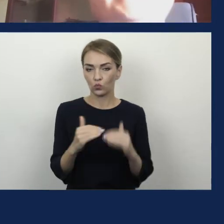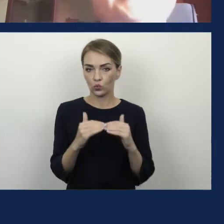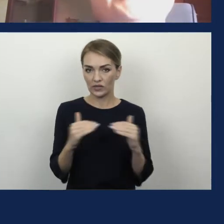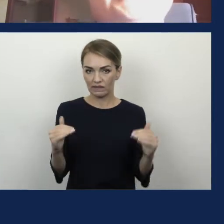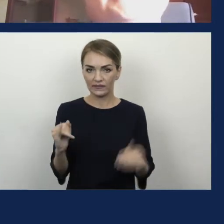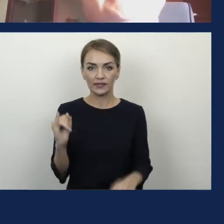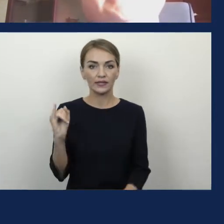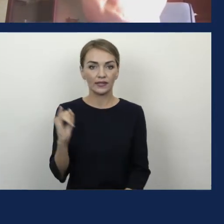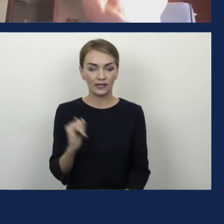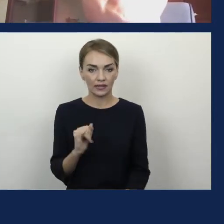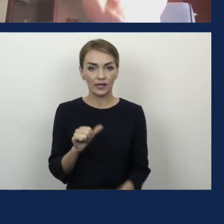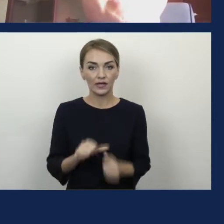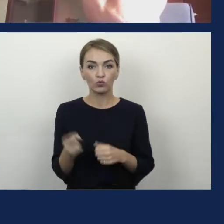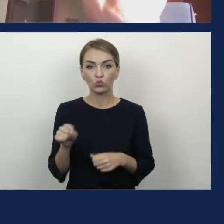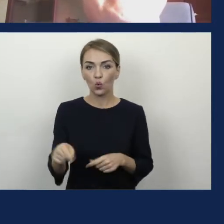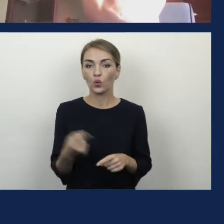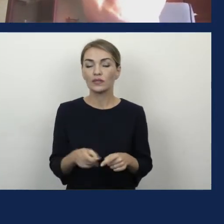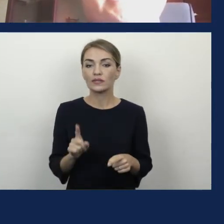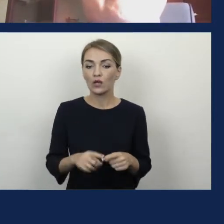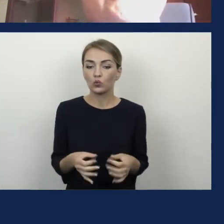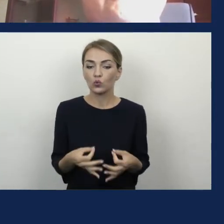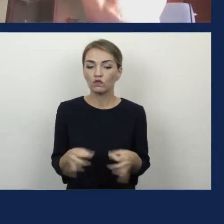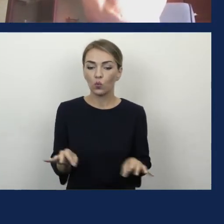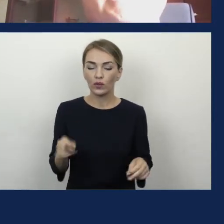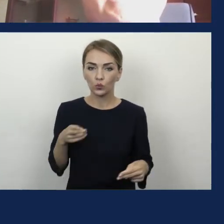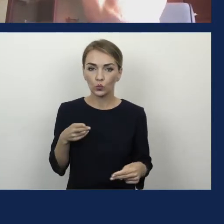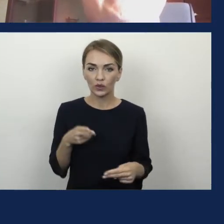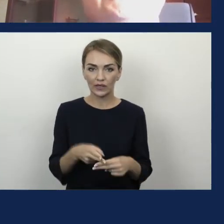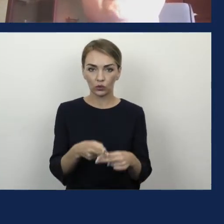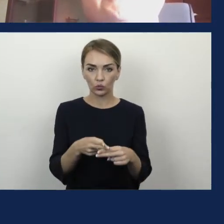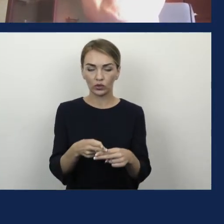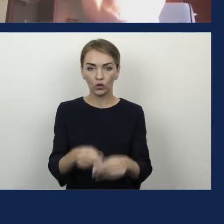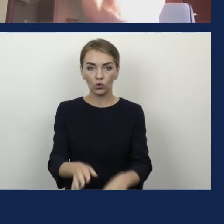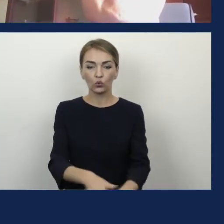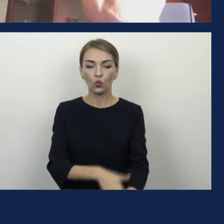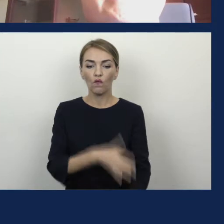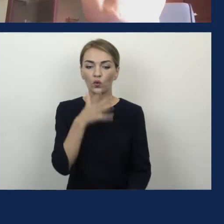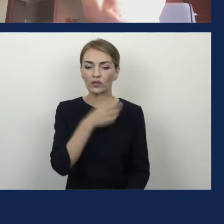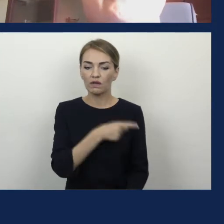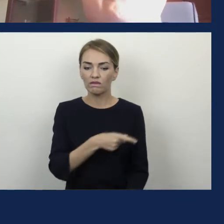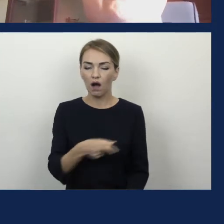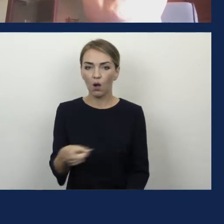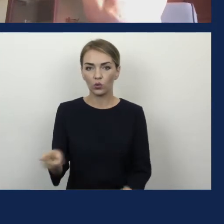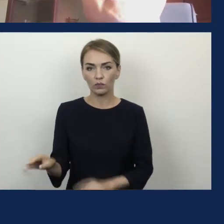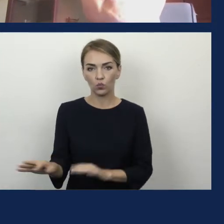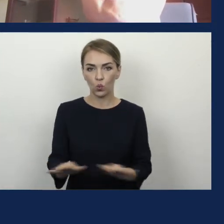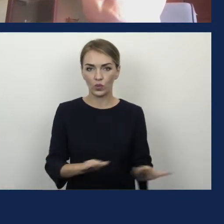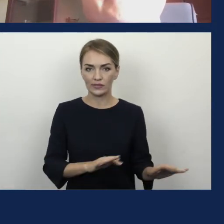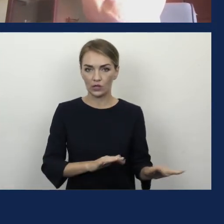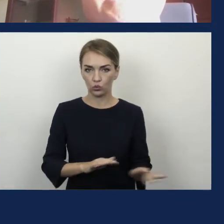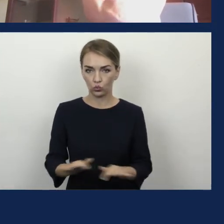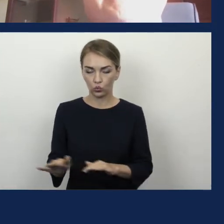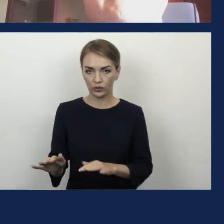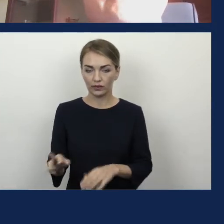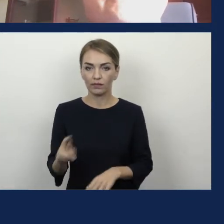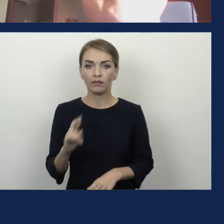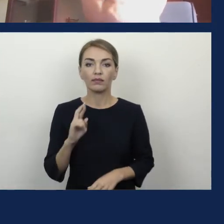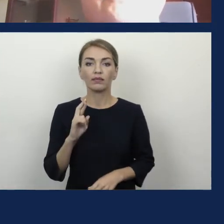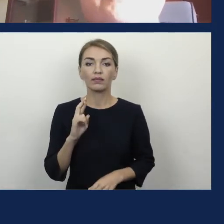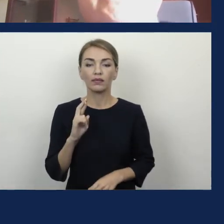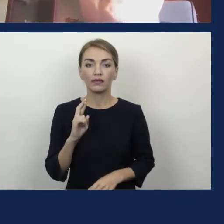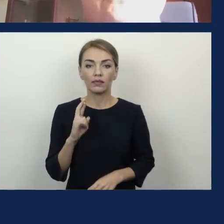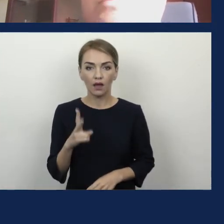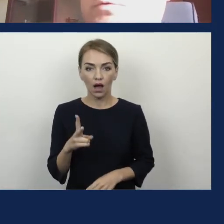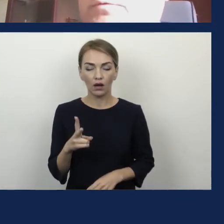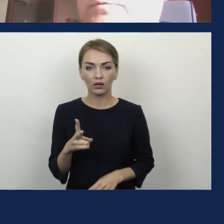when national remedies have to be exhausted prior to bring the case before the